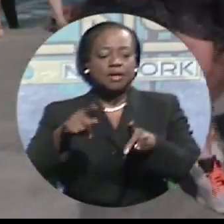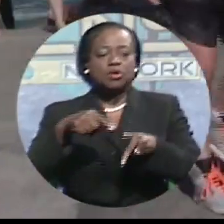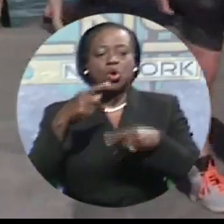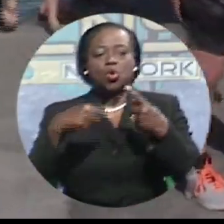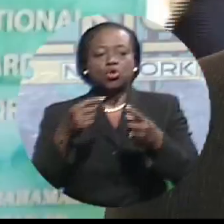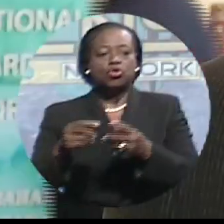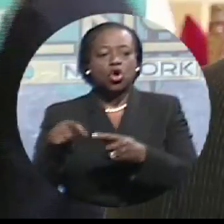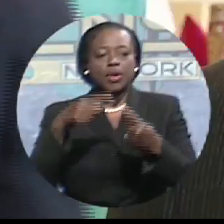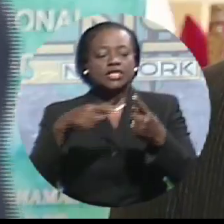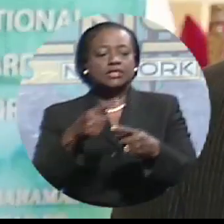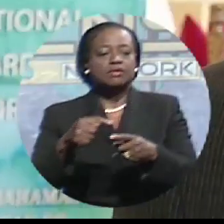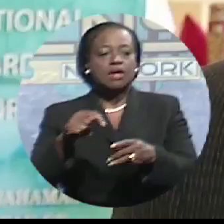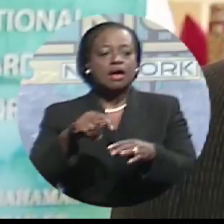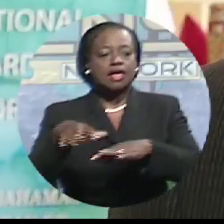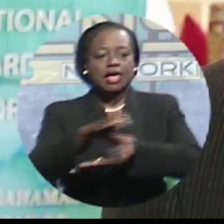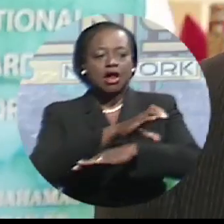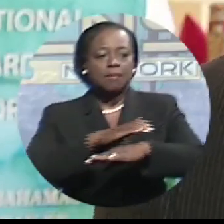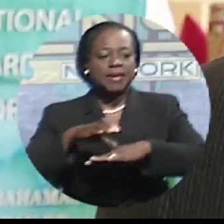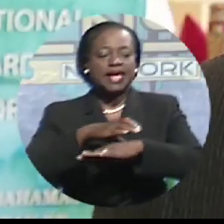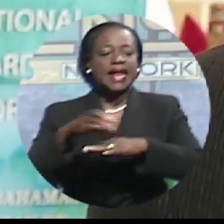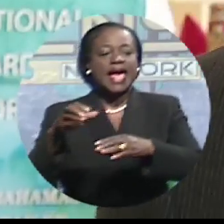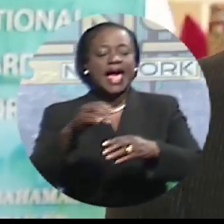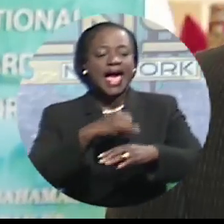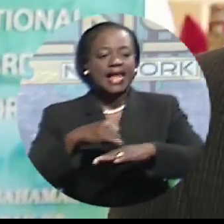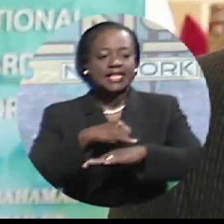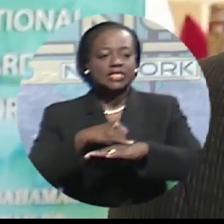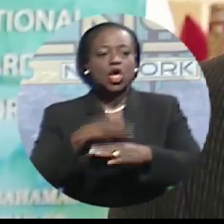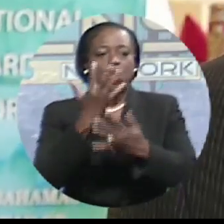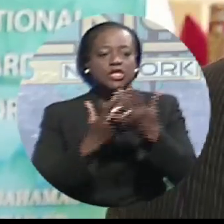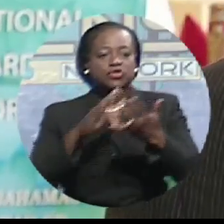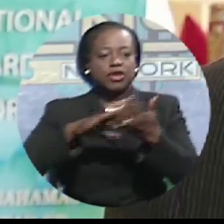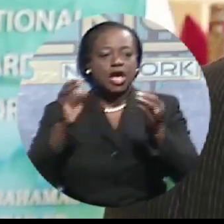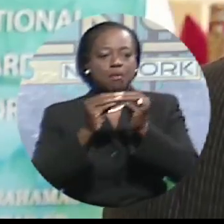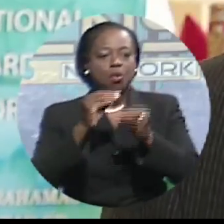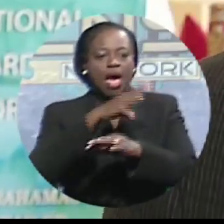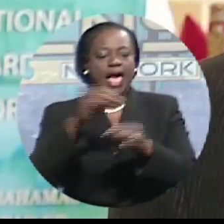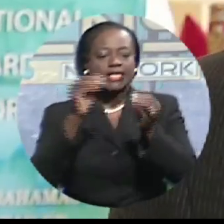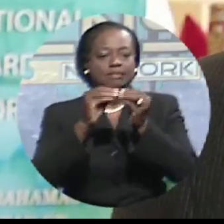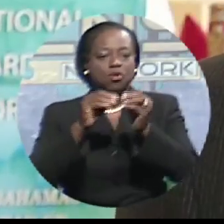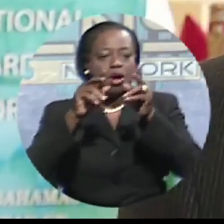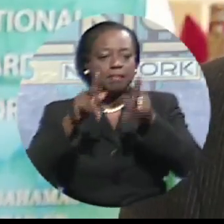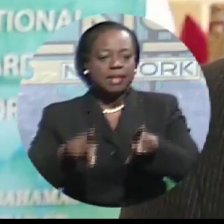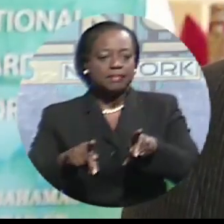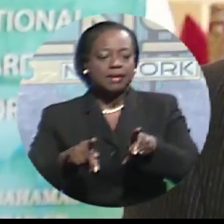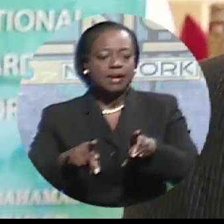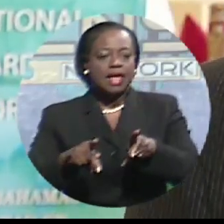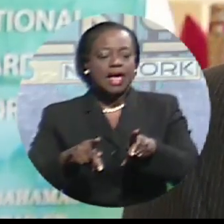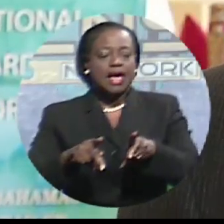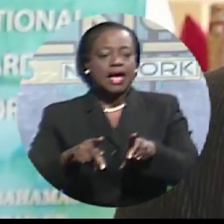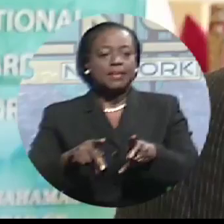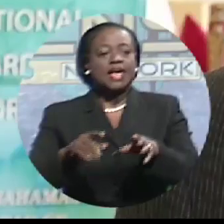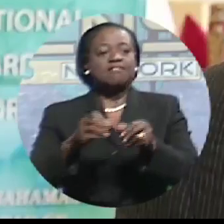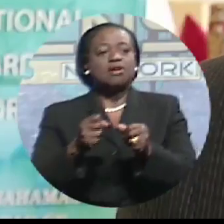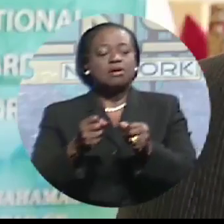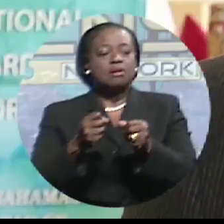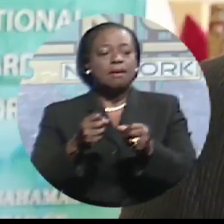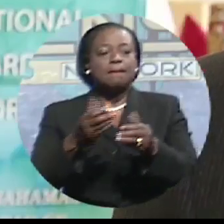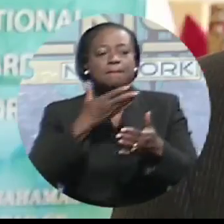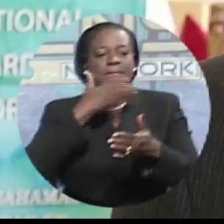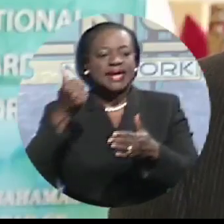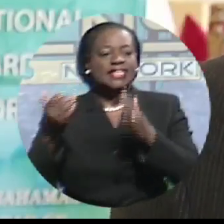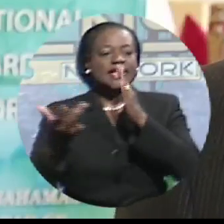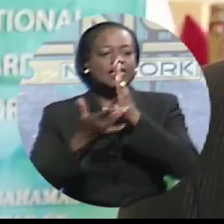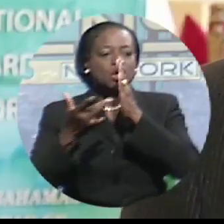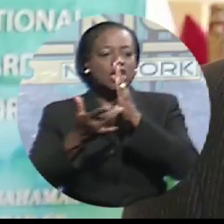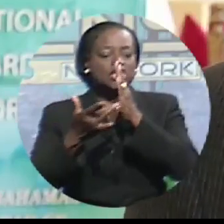Bahamas excluded. For both things is we're screening more and more patients as well. So we have developed newer technologies when it comes to rapid testing